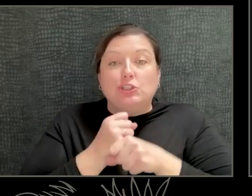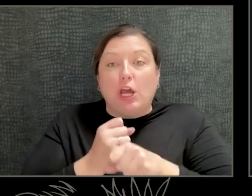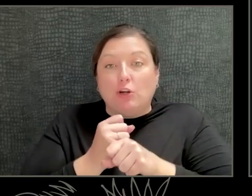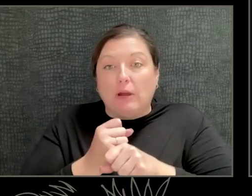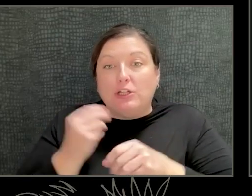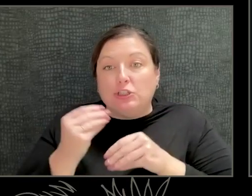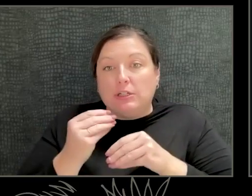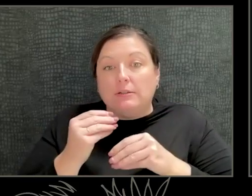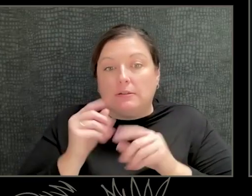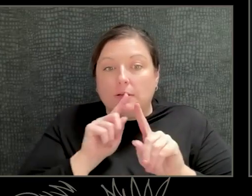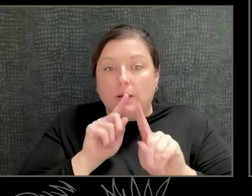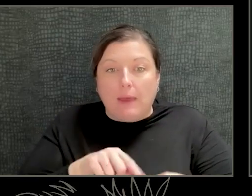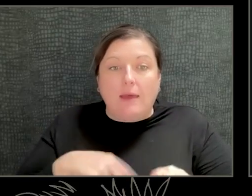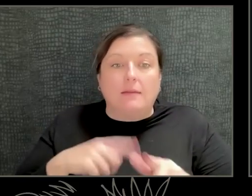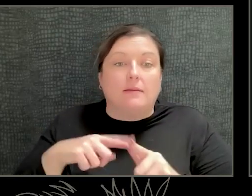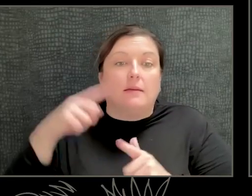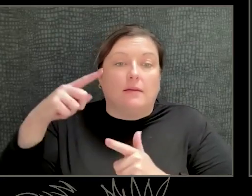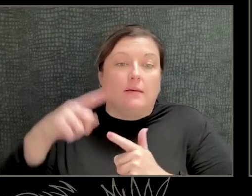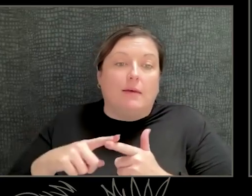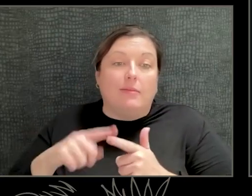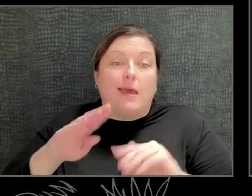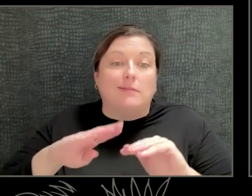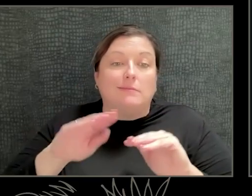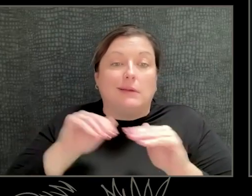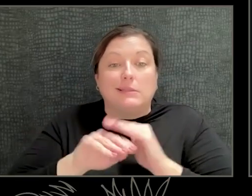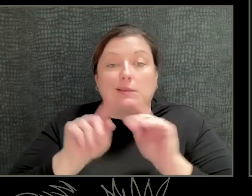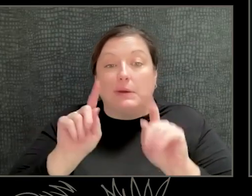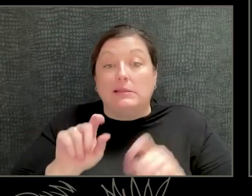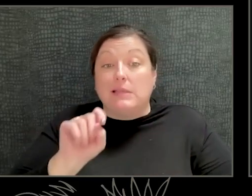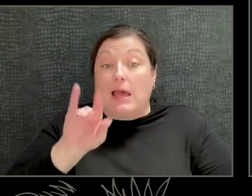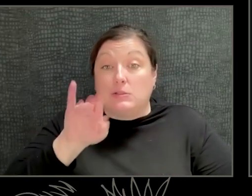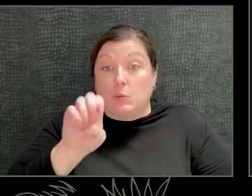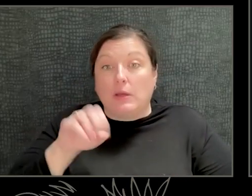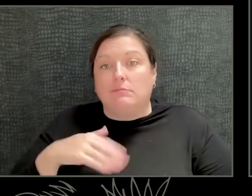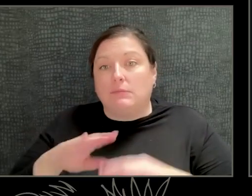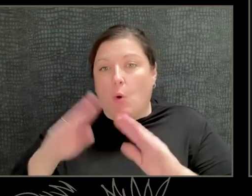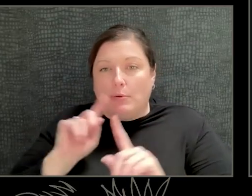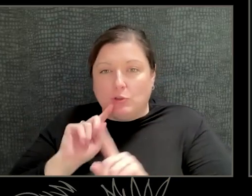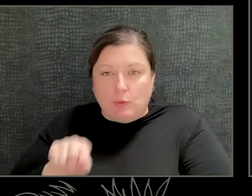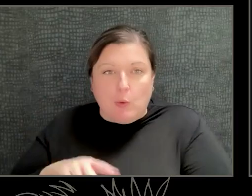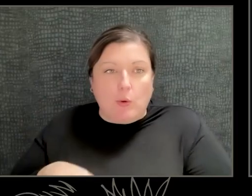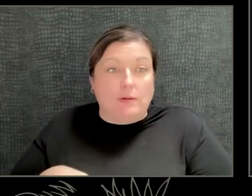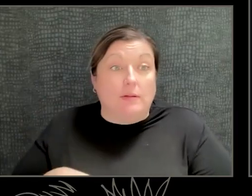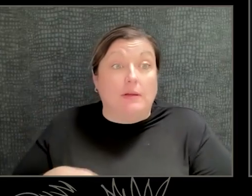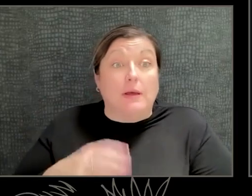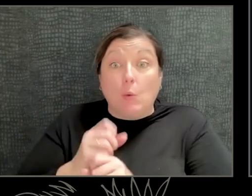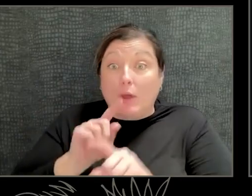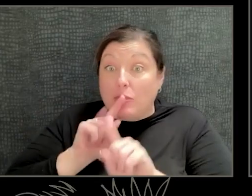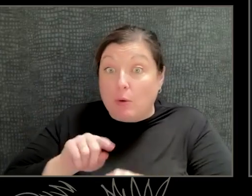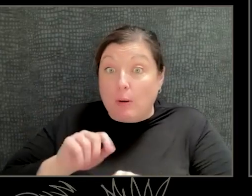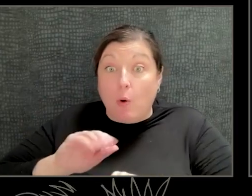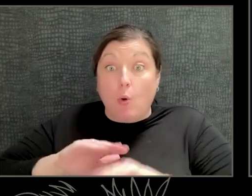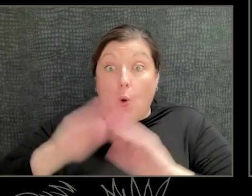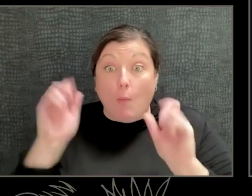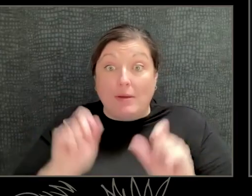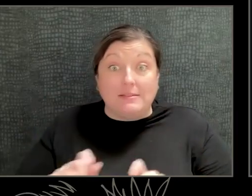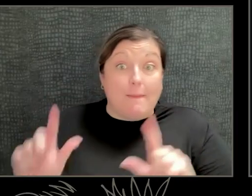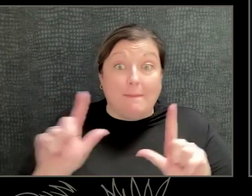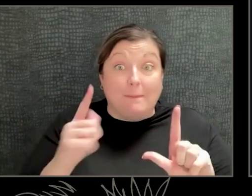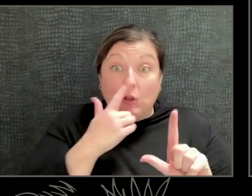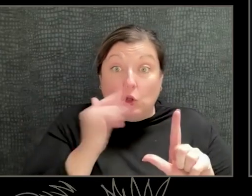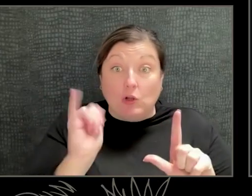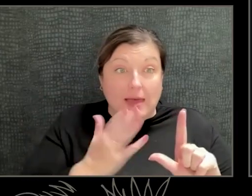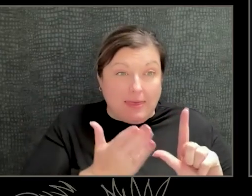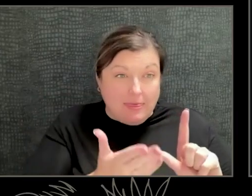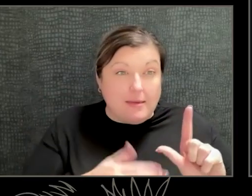suite, and opens our report. And when we run this test, we get the report that opens up, and it looks something like this.